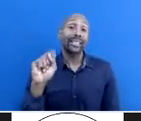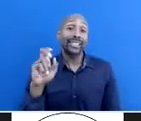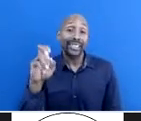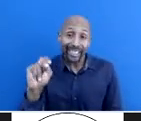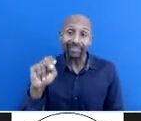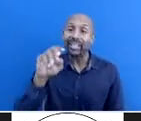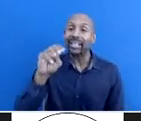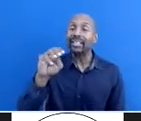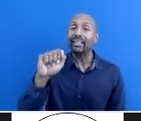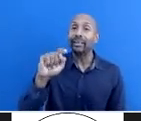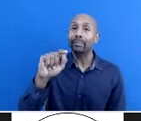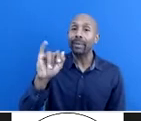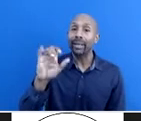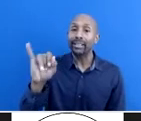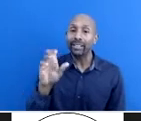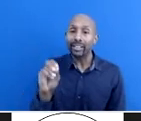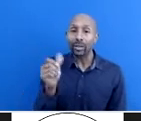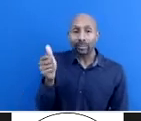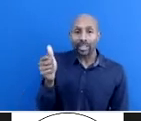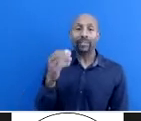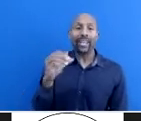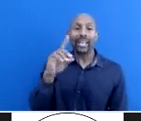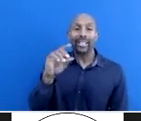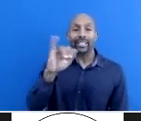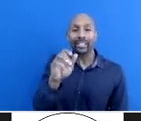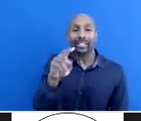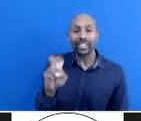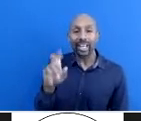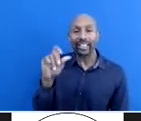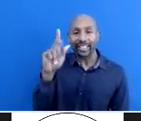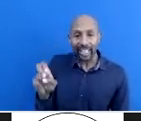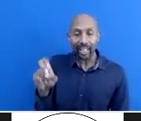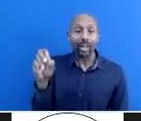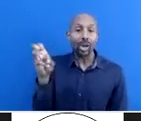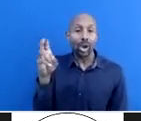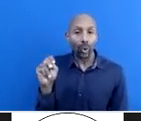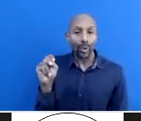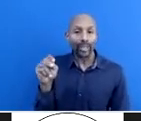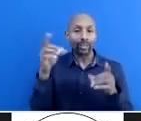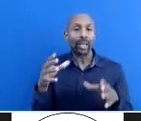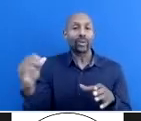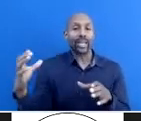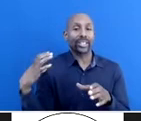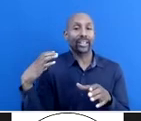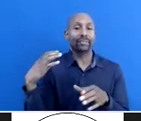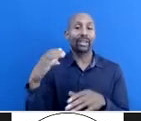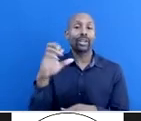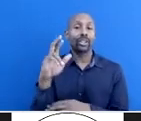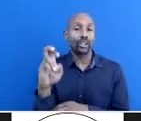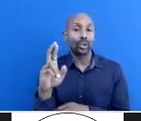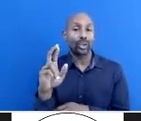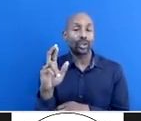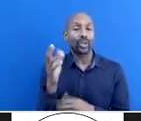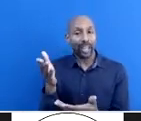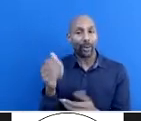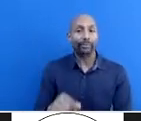organizing curator for Los Angeles, which is the artist's first presentation here. It was